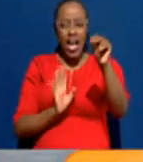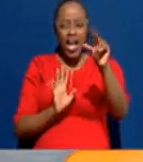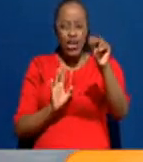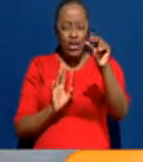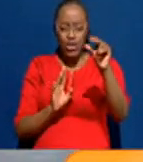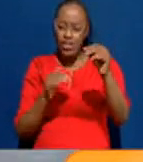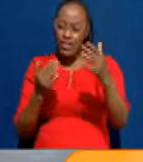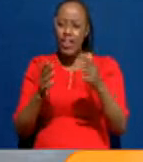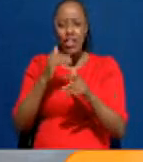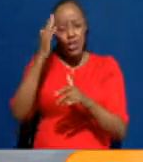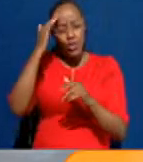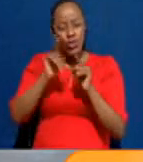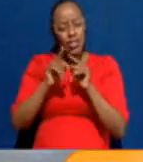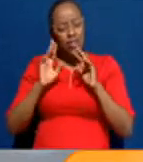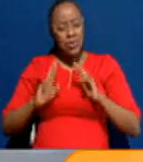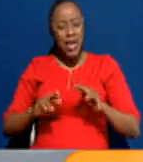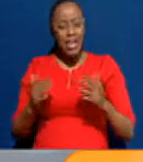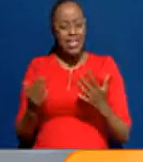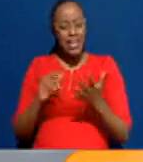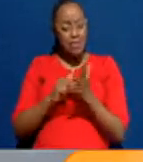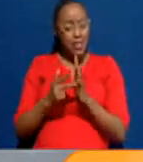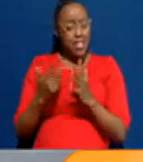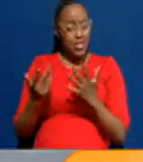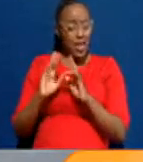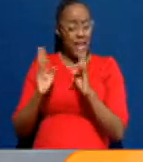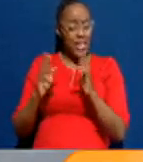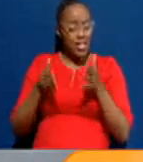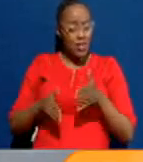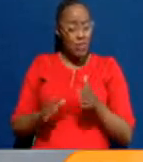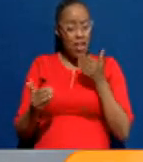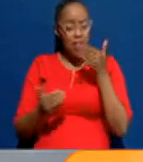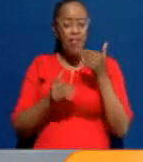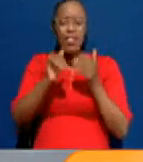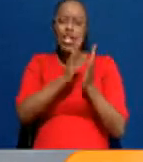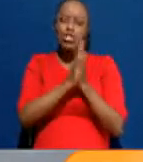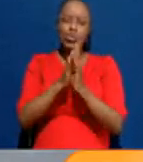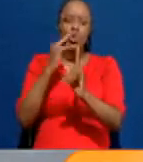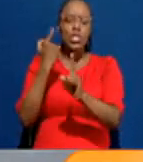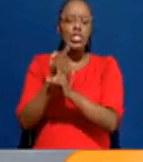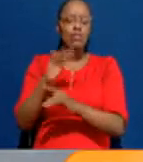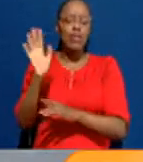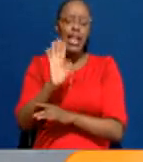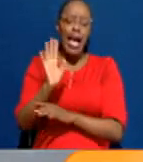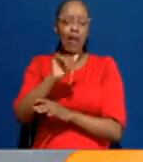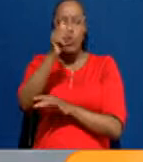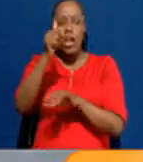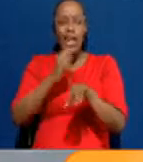No, si kwa rest, si kwa. I told you that's a story for next time.